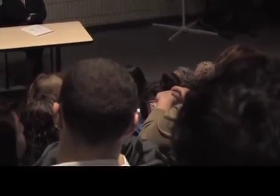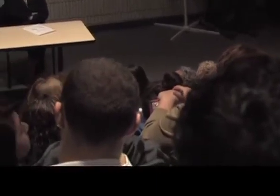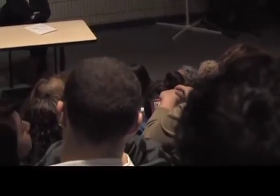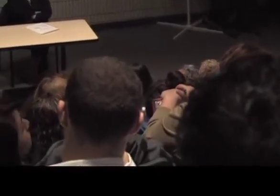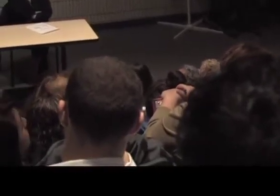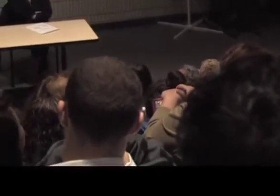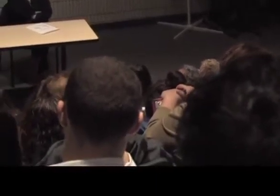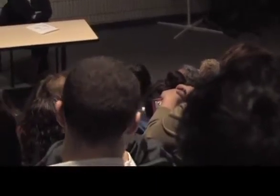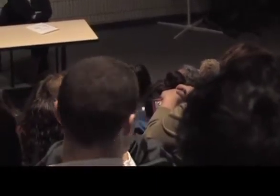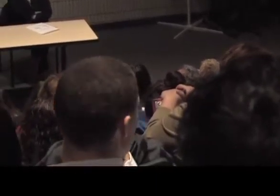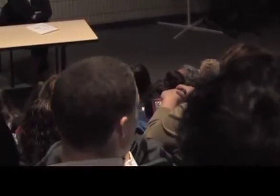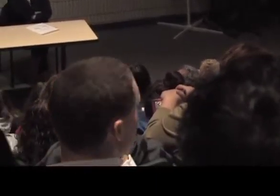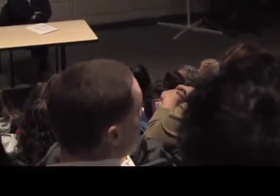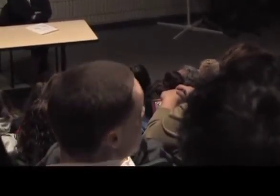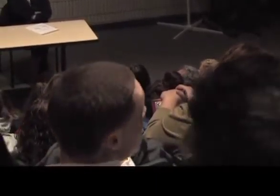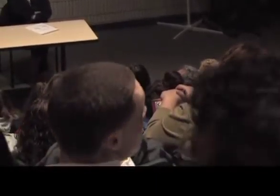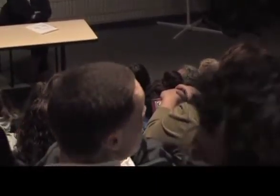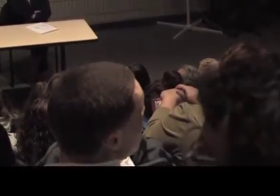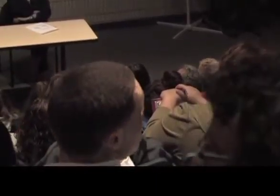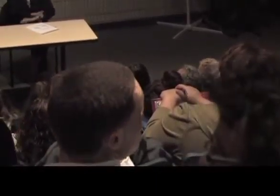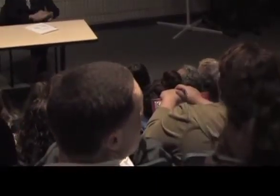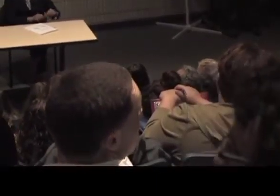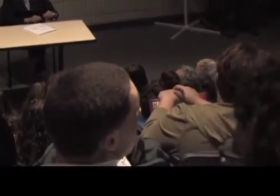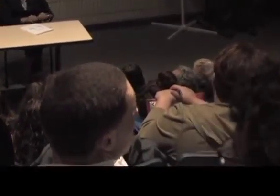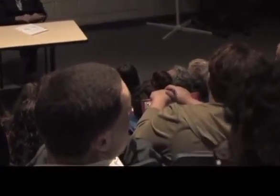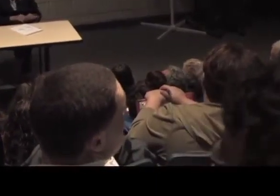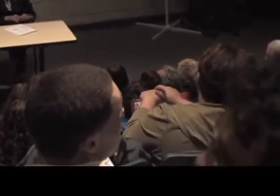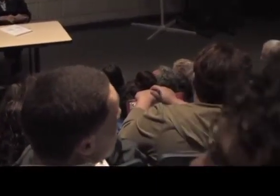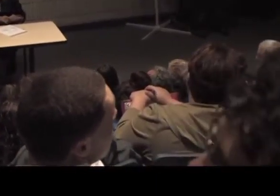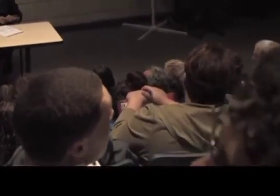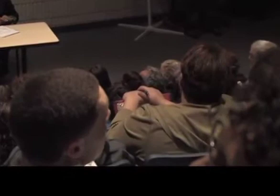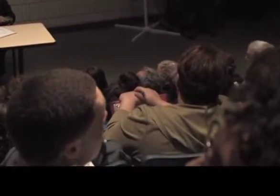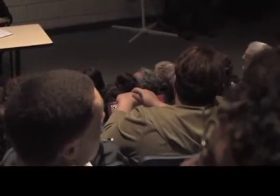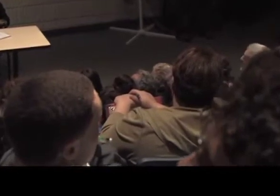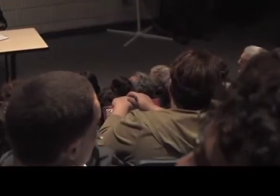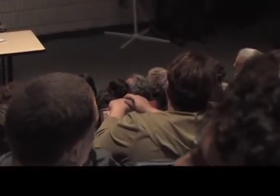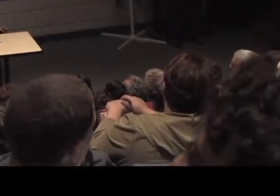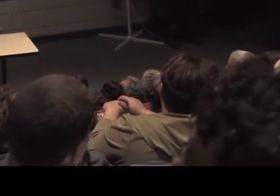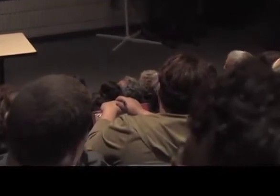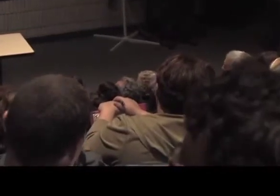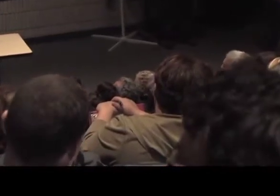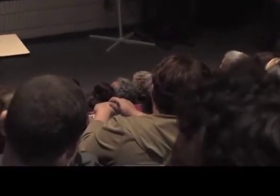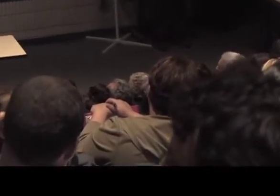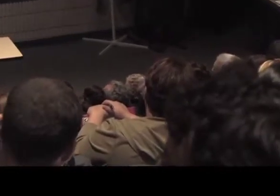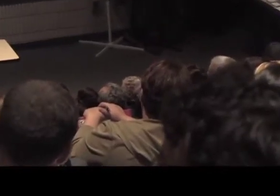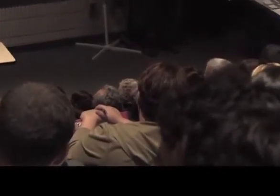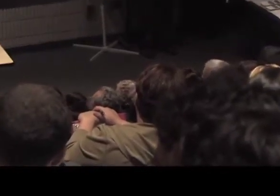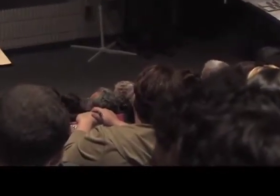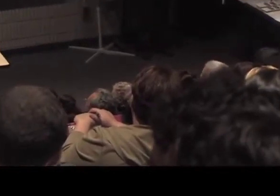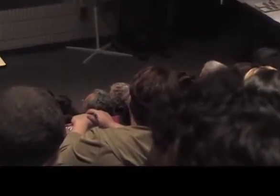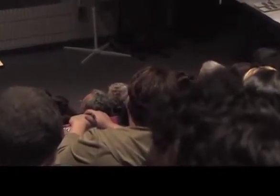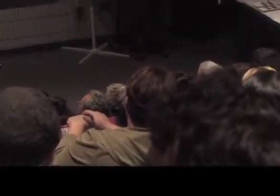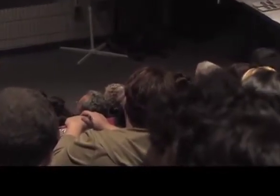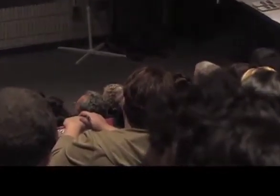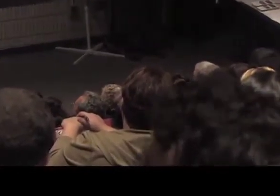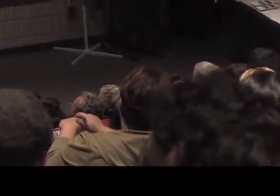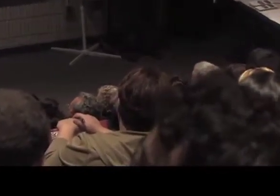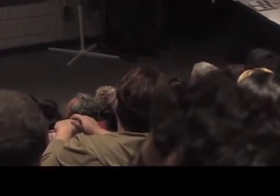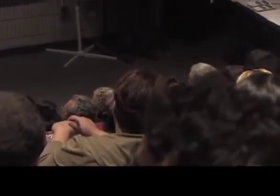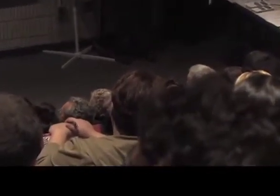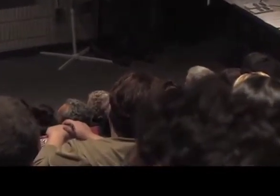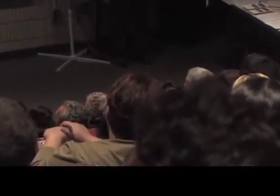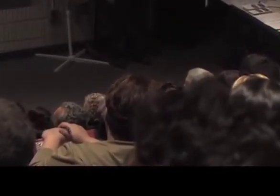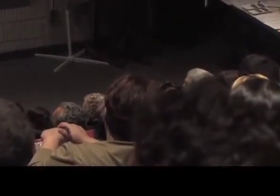was changed a bit, because originally he intended to say the military-industrial